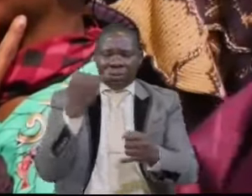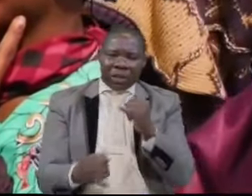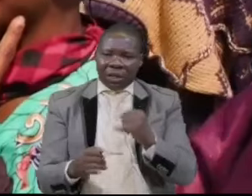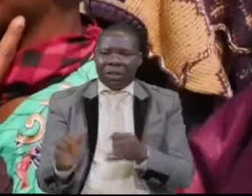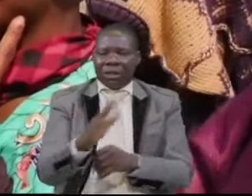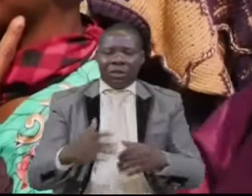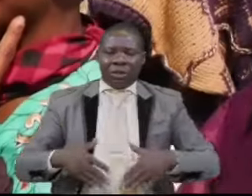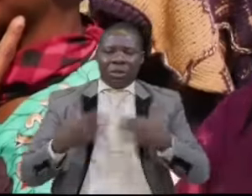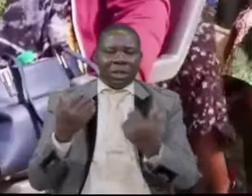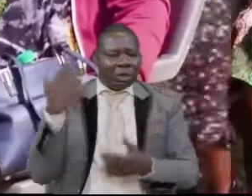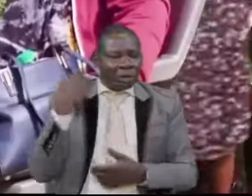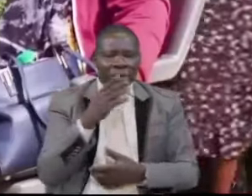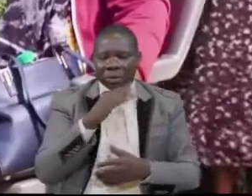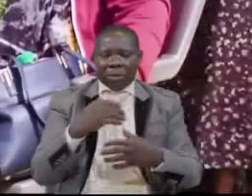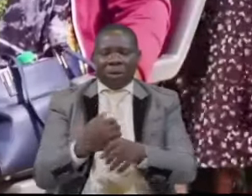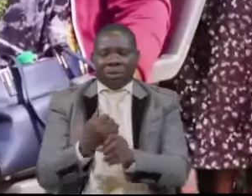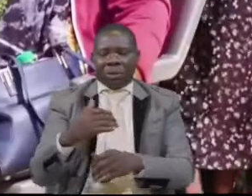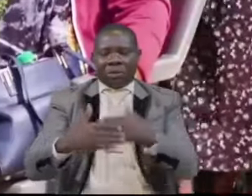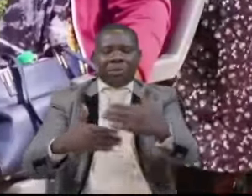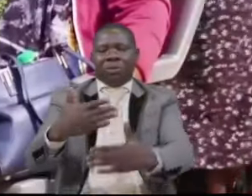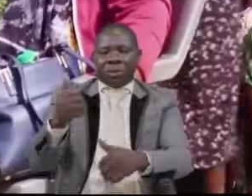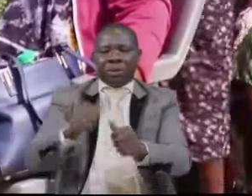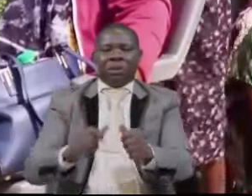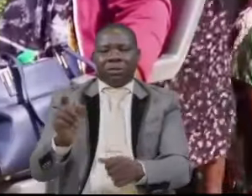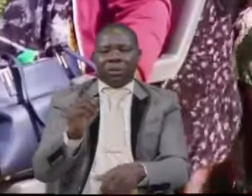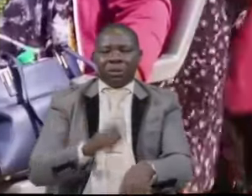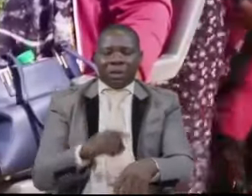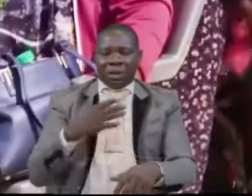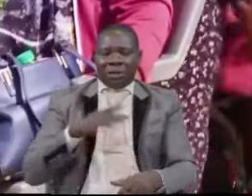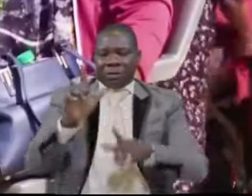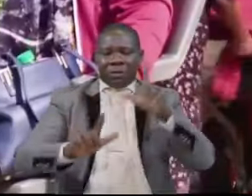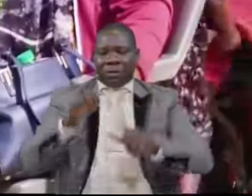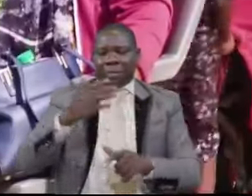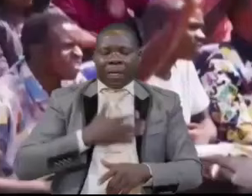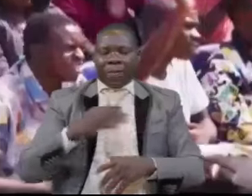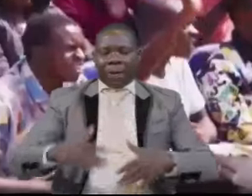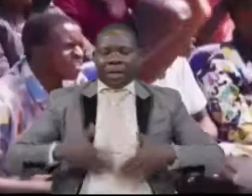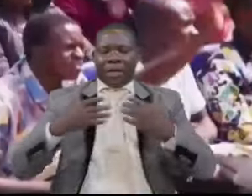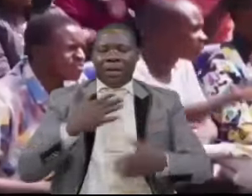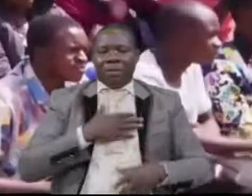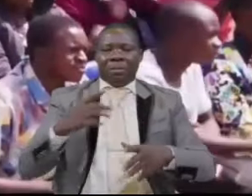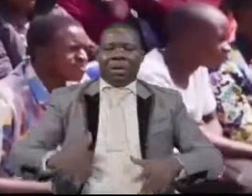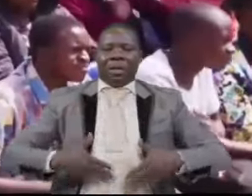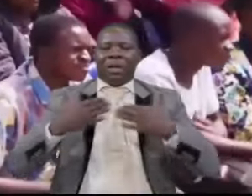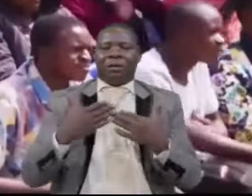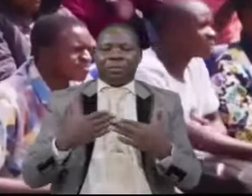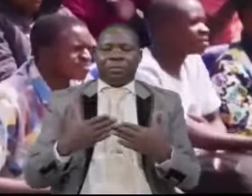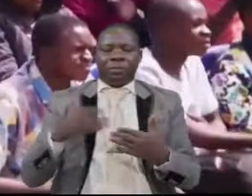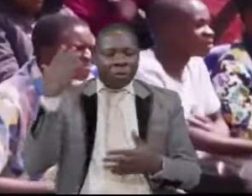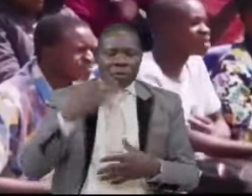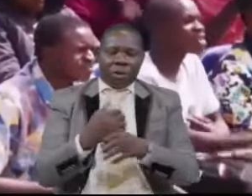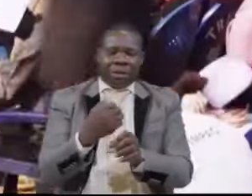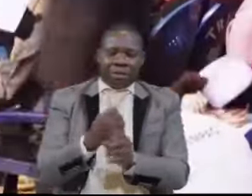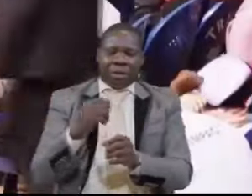making progress every time. My life, my life will make progress